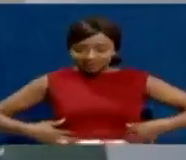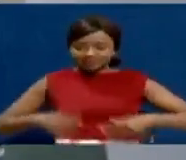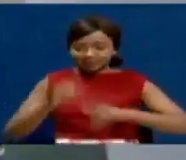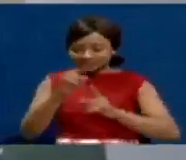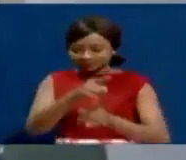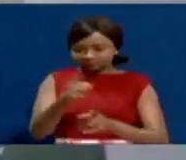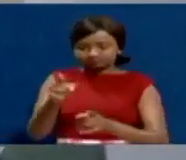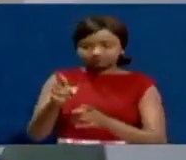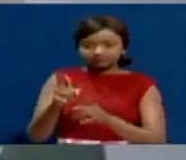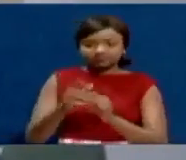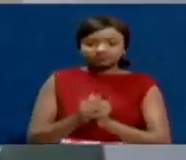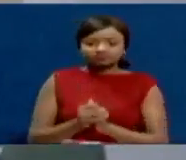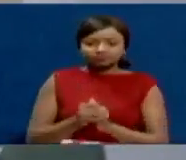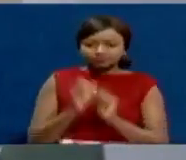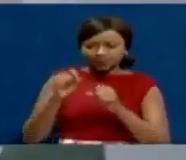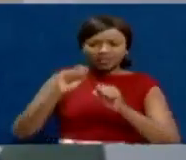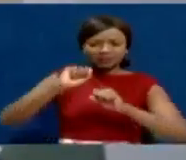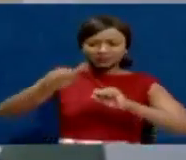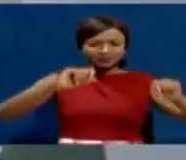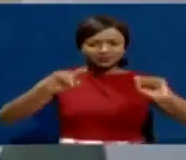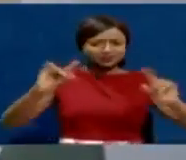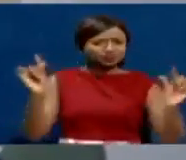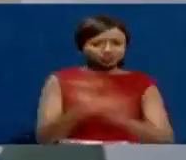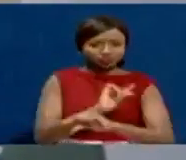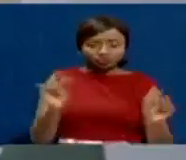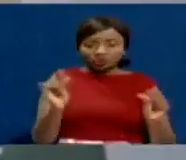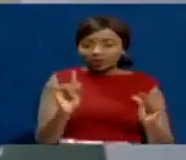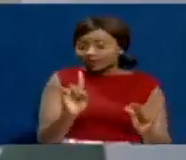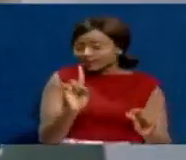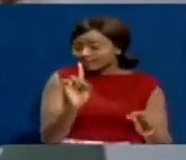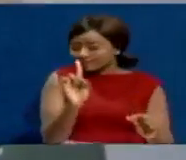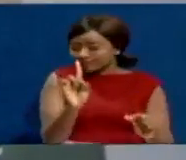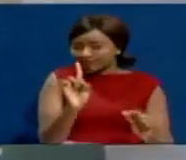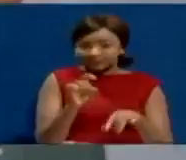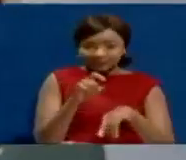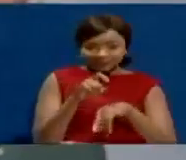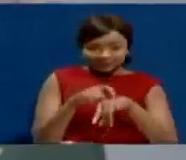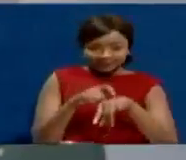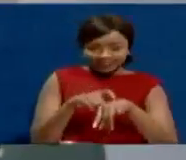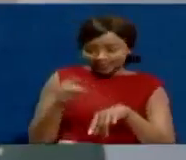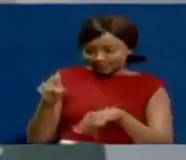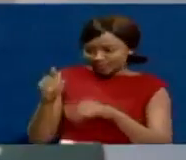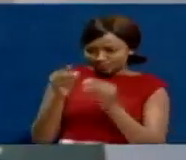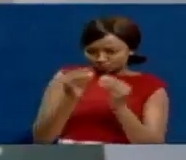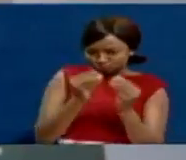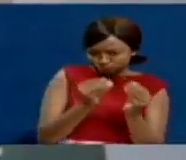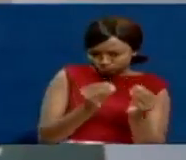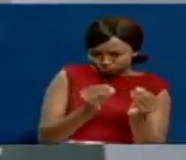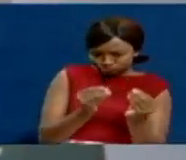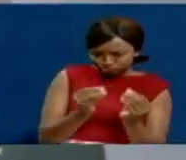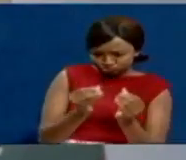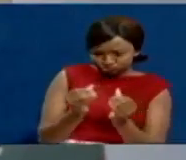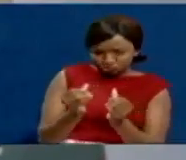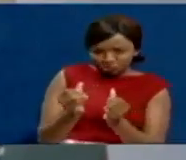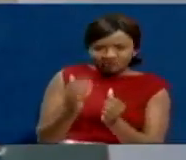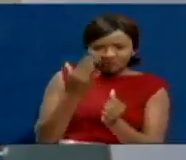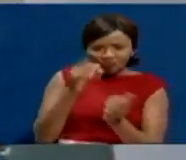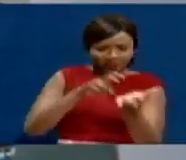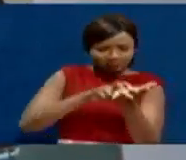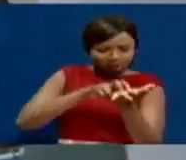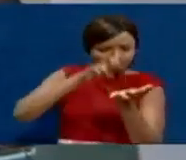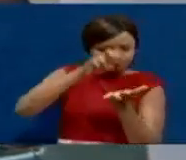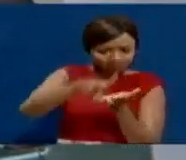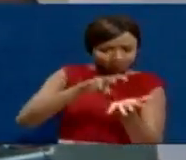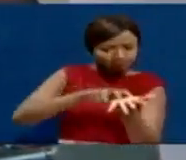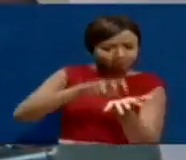in one hour, so they can move very fast. But when they are settled, because even spraying locusts is a